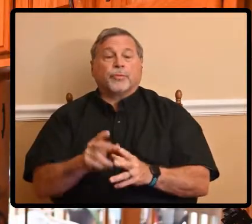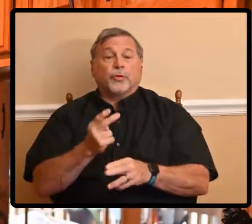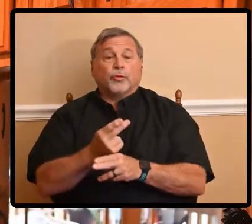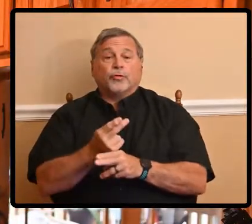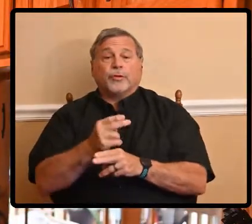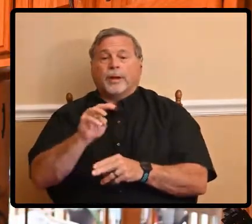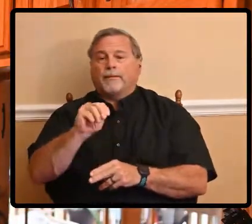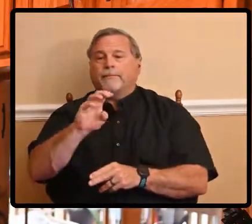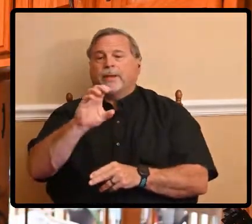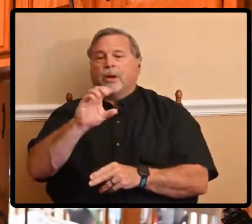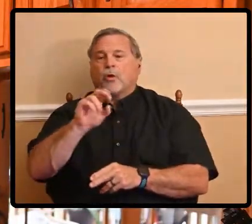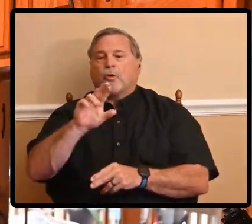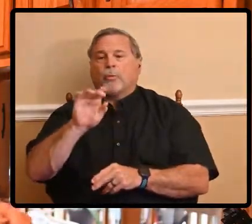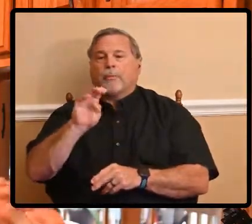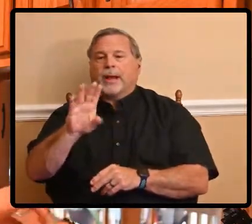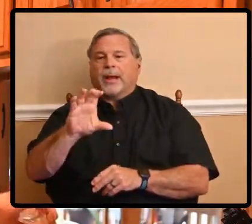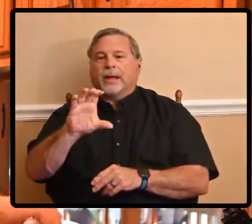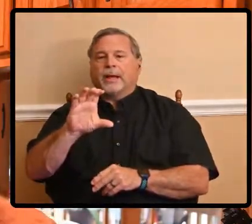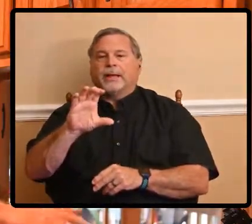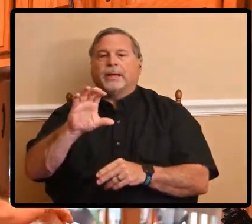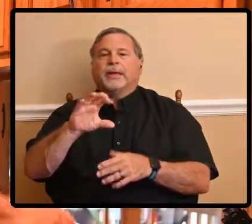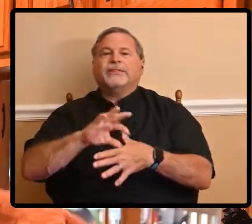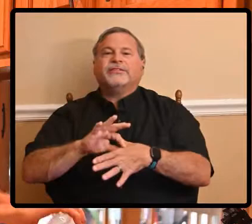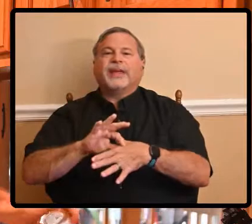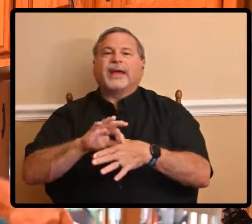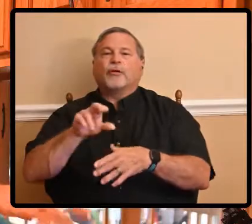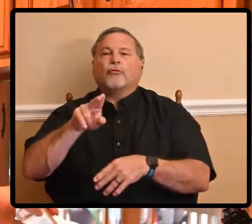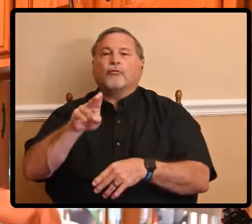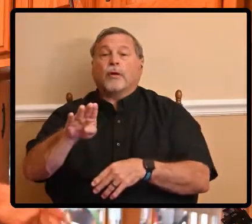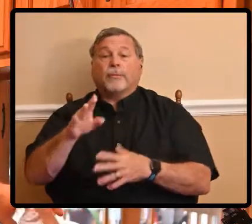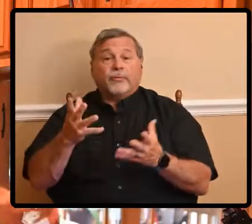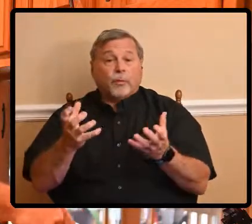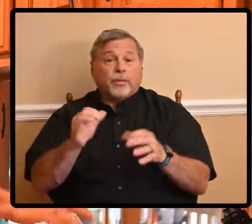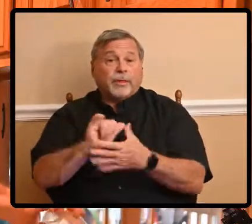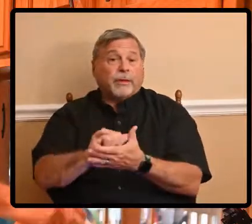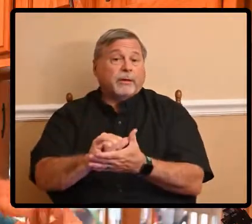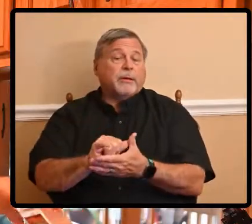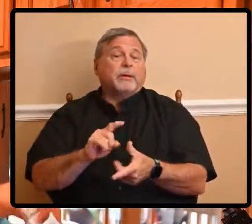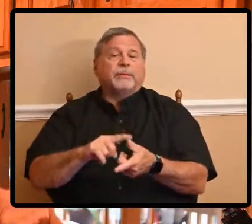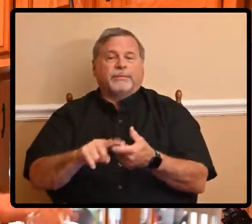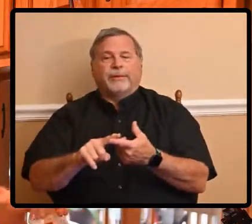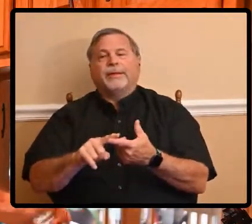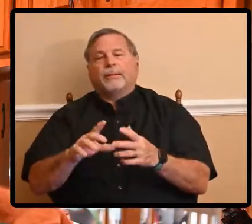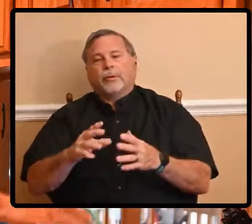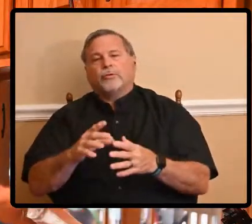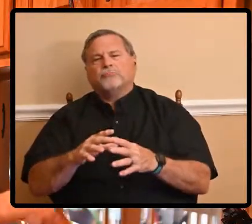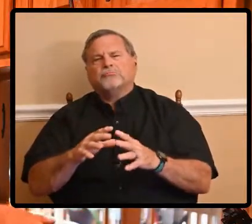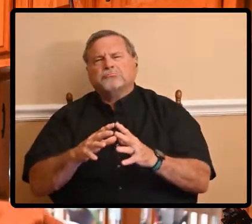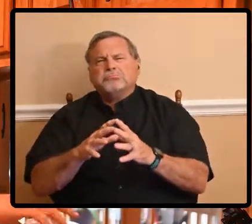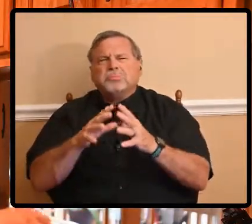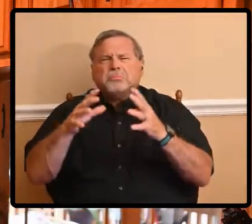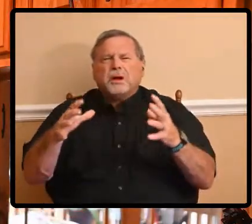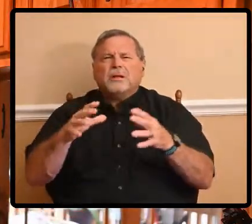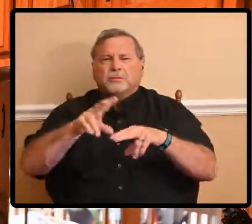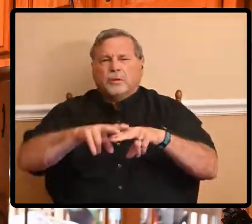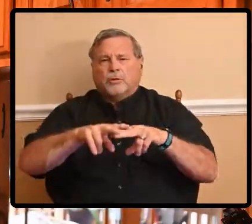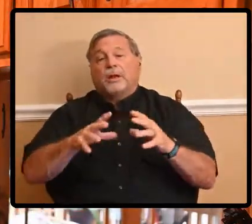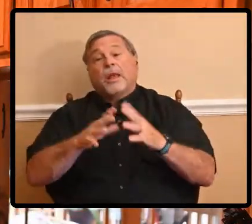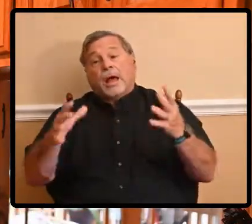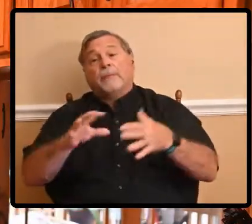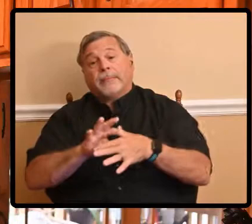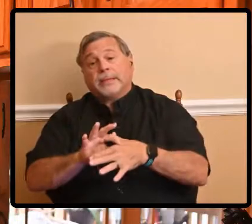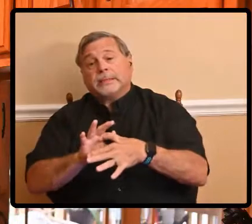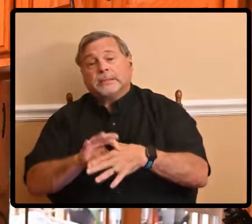You can use some of that McCormick's steak rub if you like that. Now I'm going to put in a liberal amount of salt because it's a lot of meat.